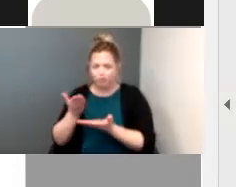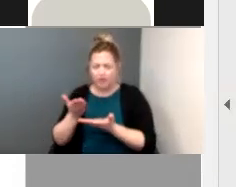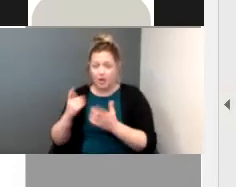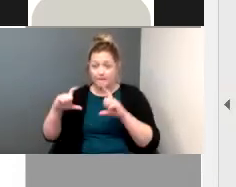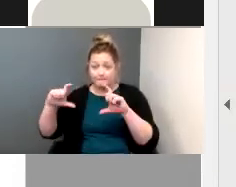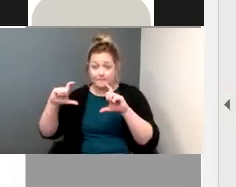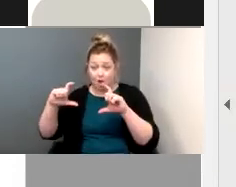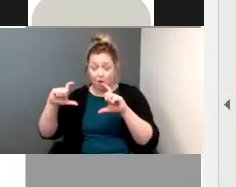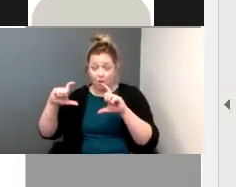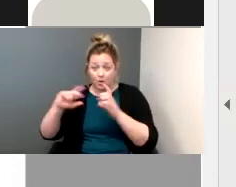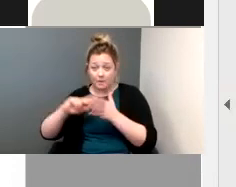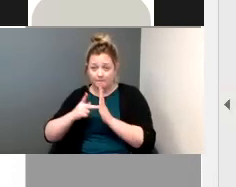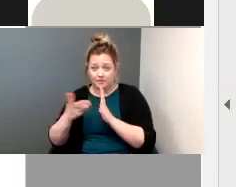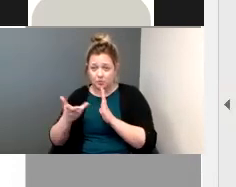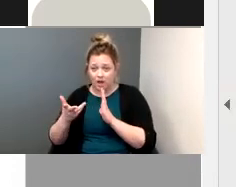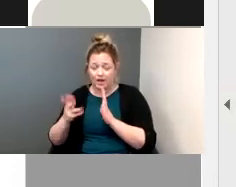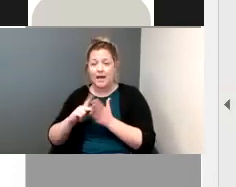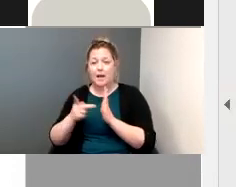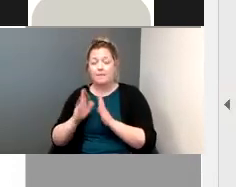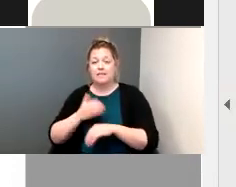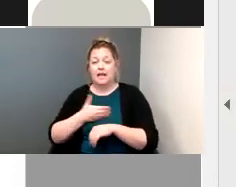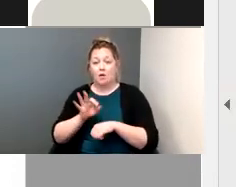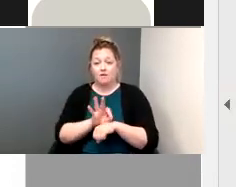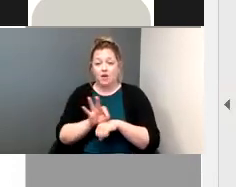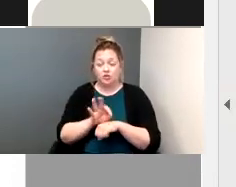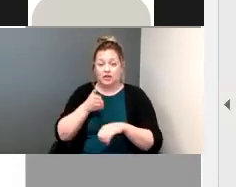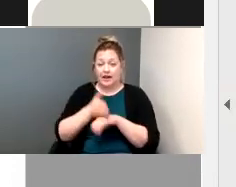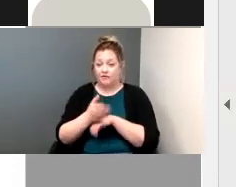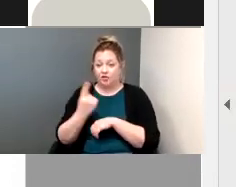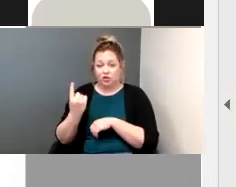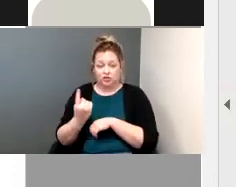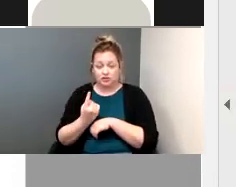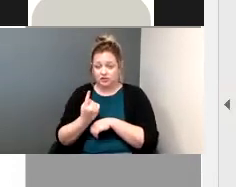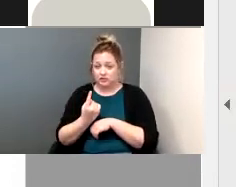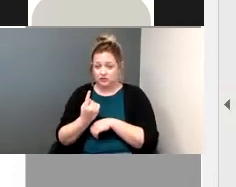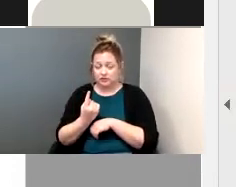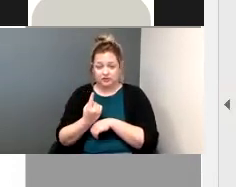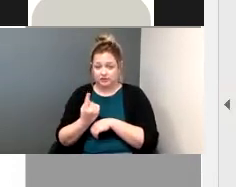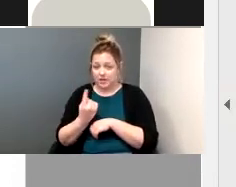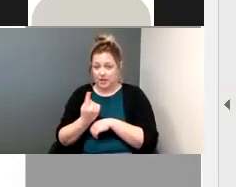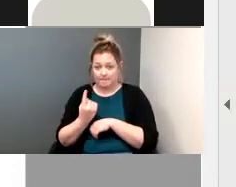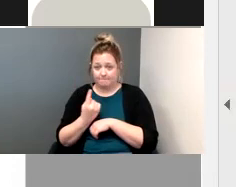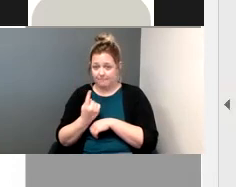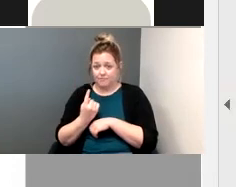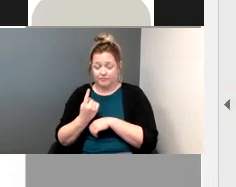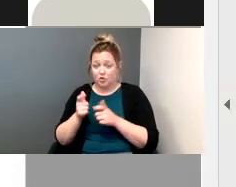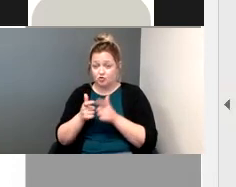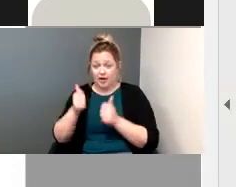needs that our function after some n0, n greater than n0, it has to